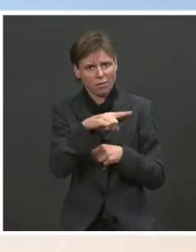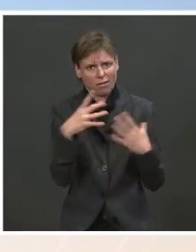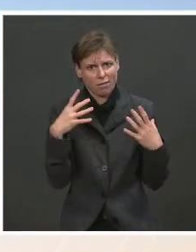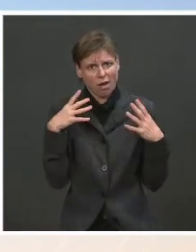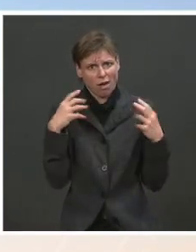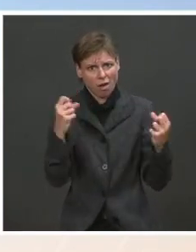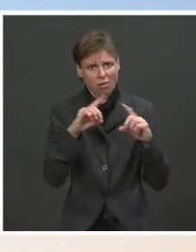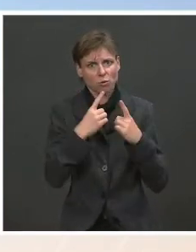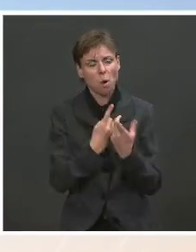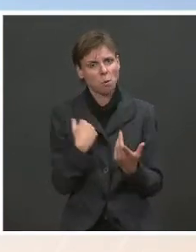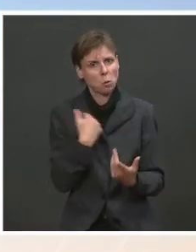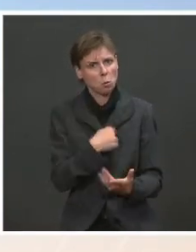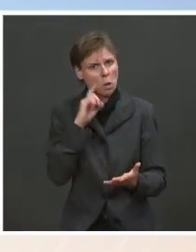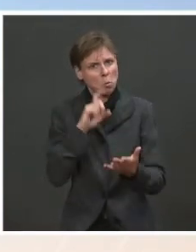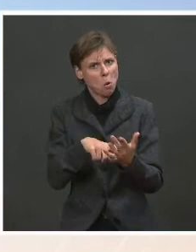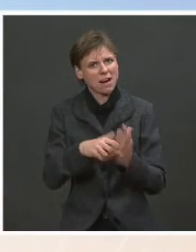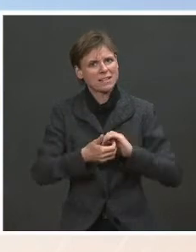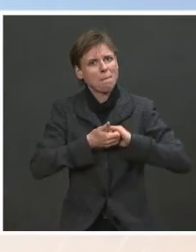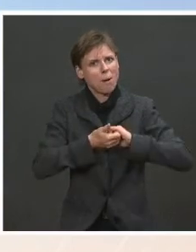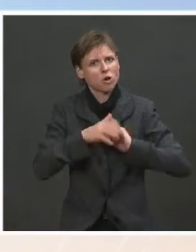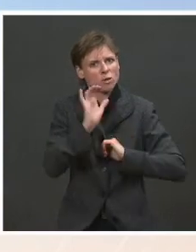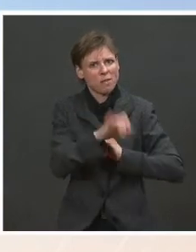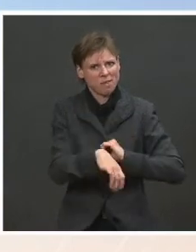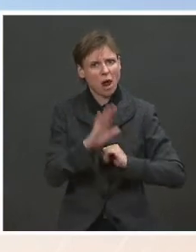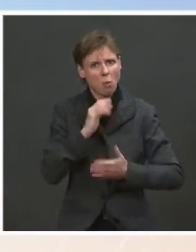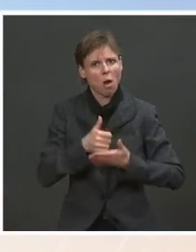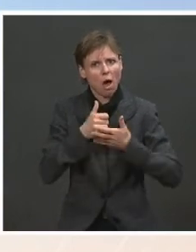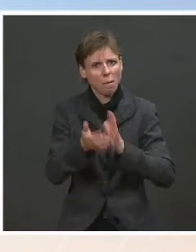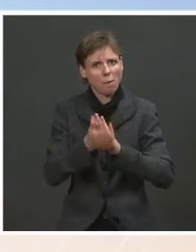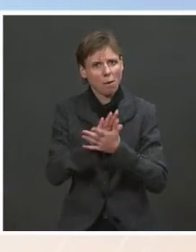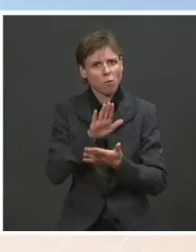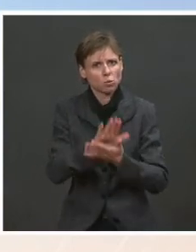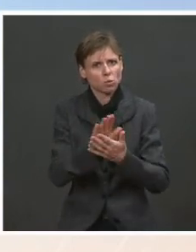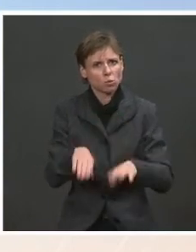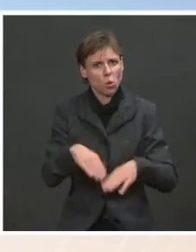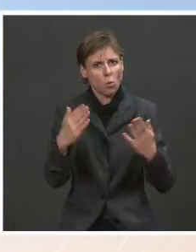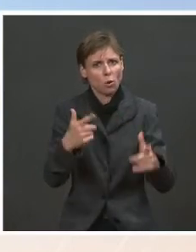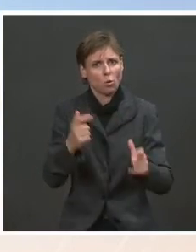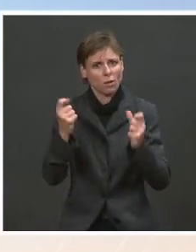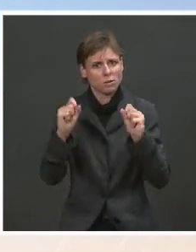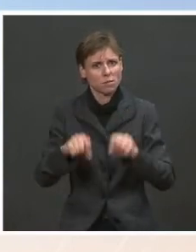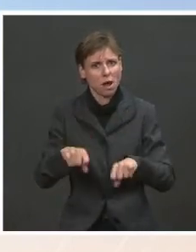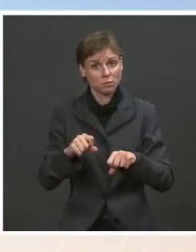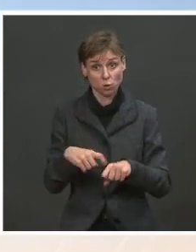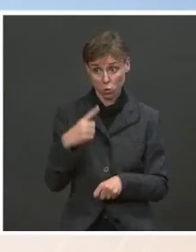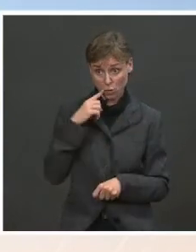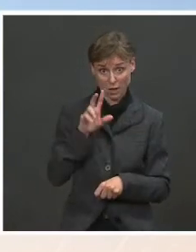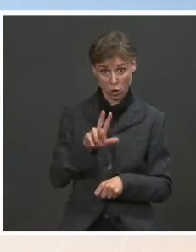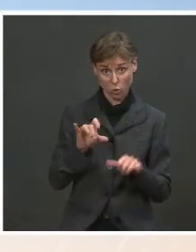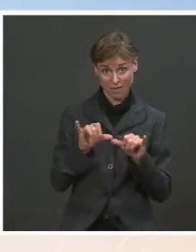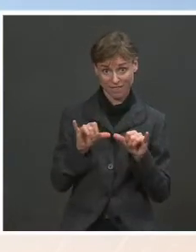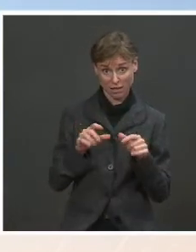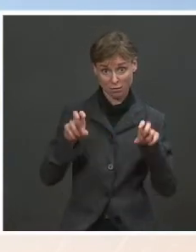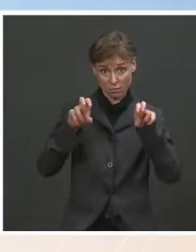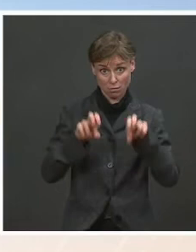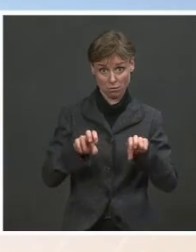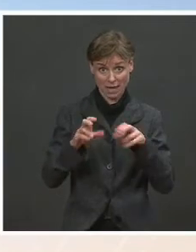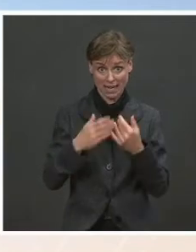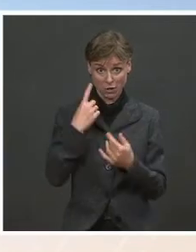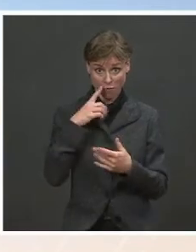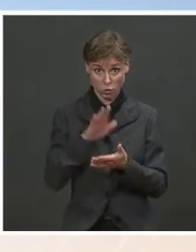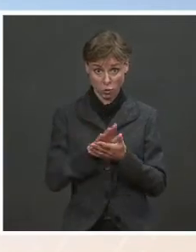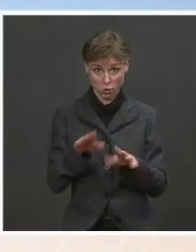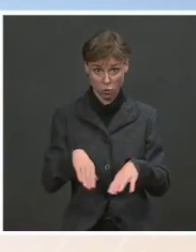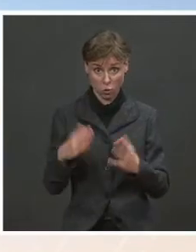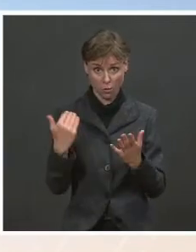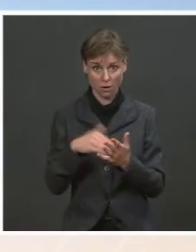partnership is what's going to lead to our schools being open as quickly as possible. Thank you. If you reduce it to 3 feet, would it make it much easier for schools to reopen, in your opinion? If it does